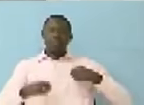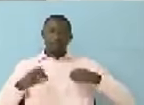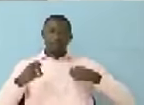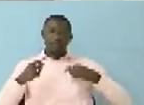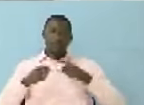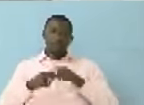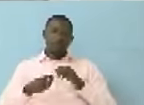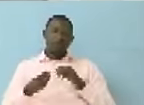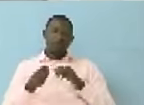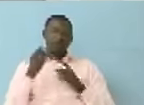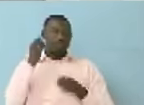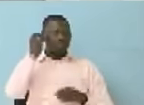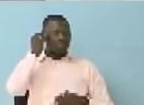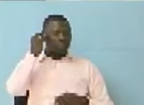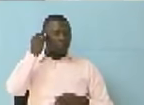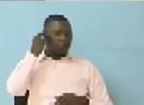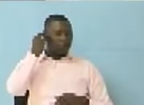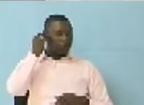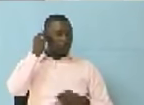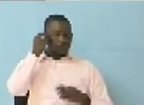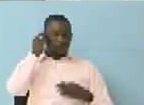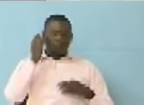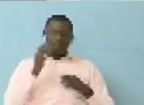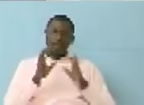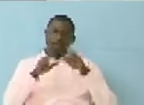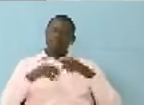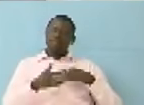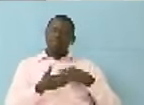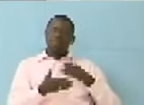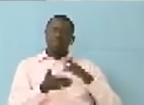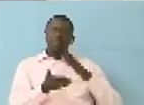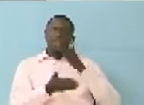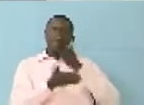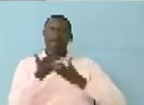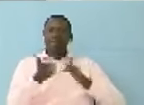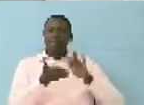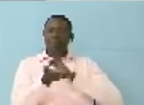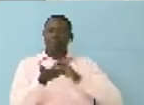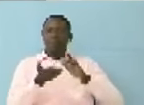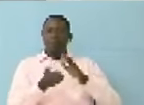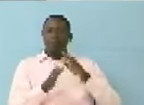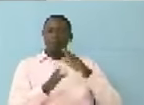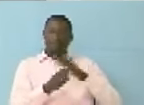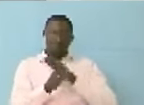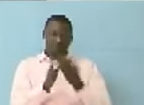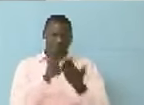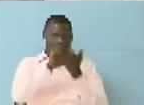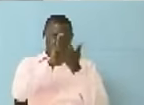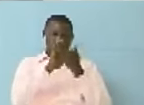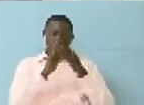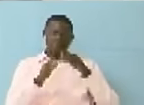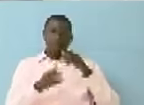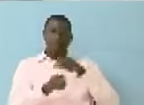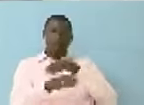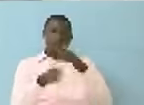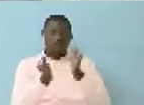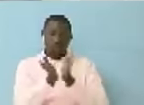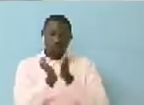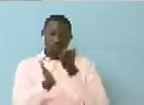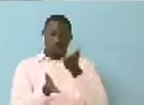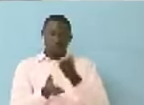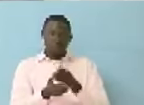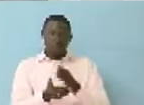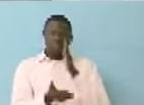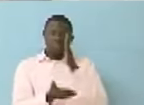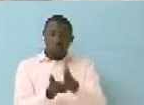saba. Leaving him almost half naked before the panel. Anatana kense abala kense yandi. Is that true?